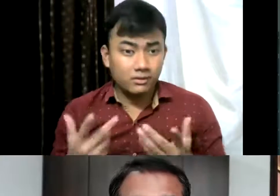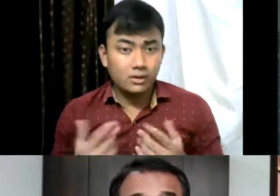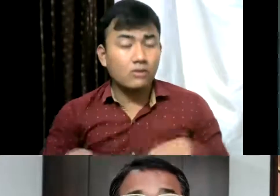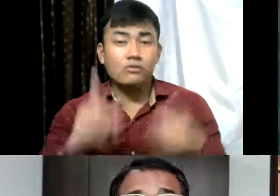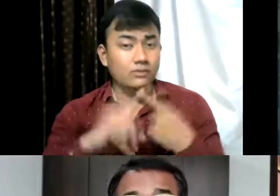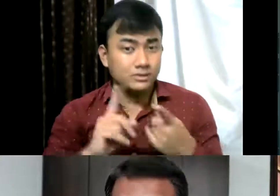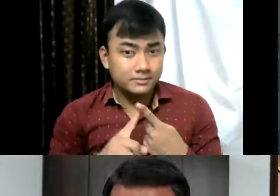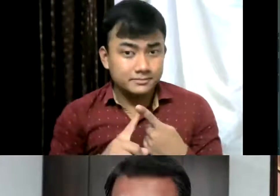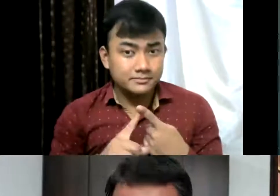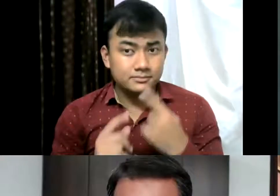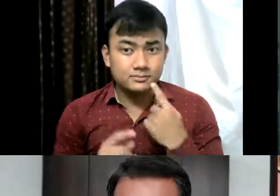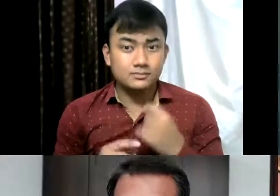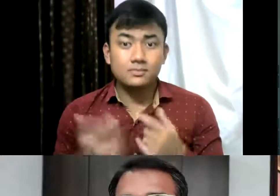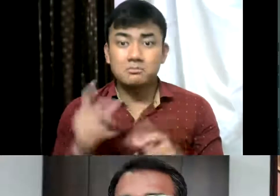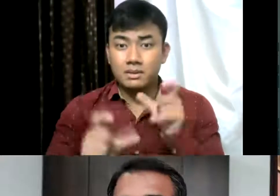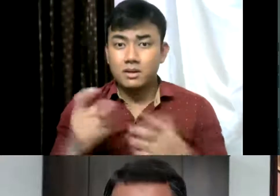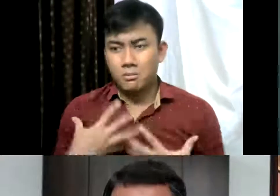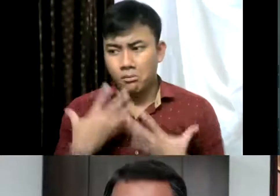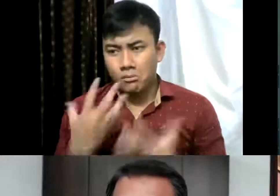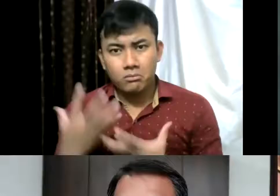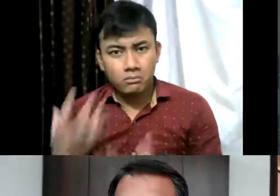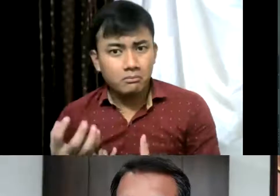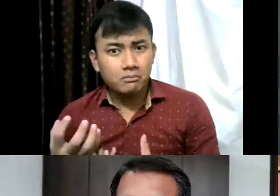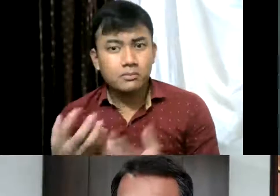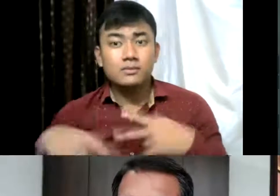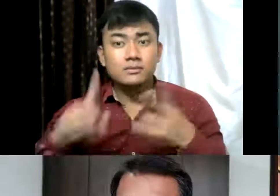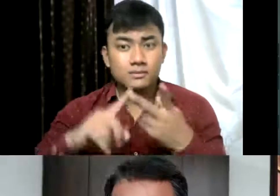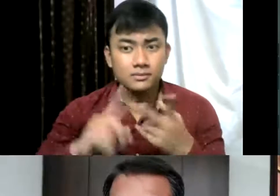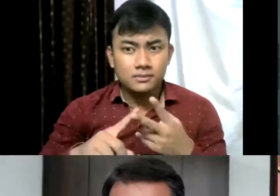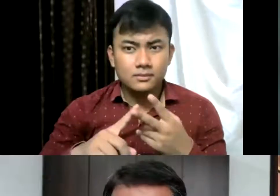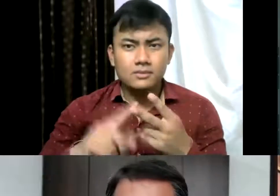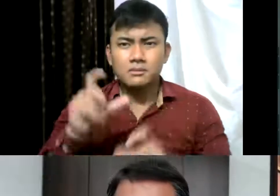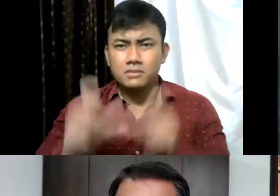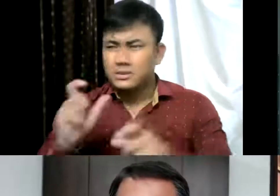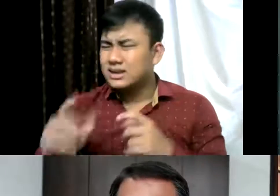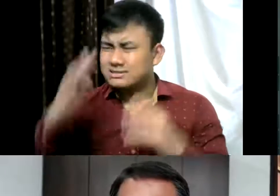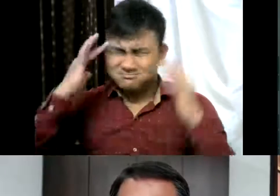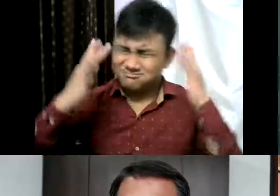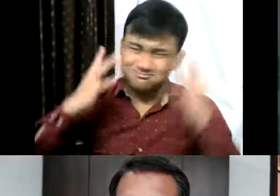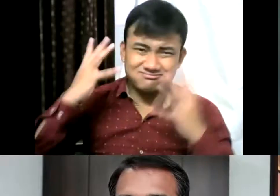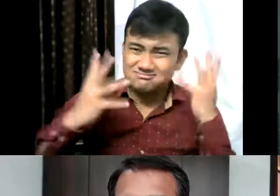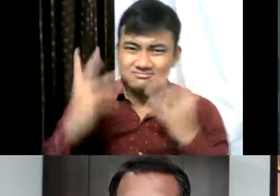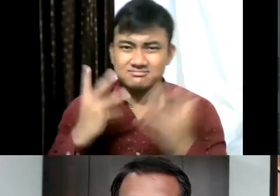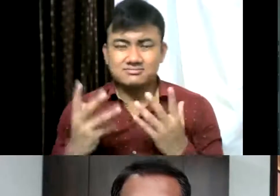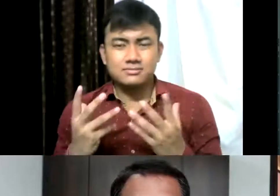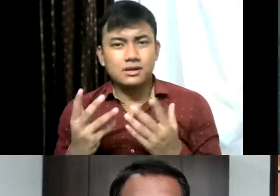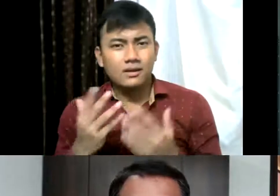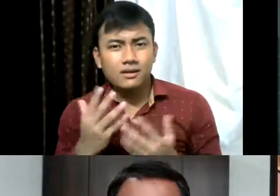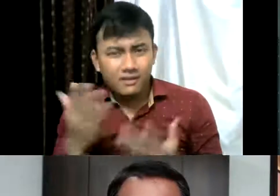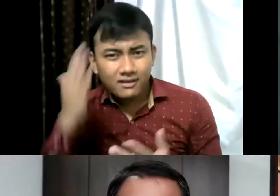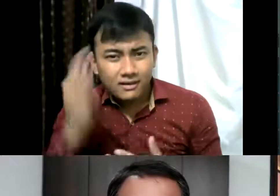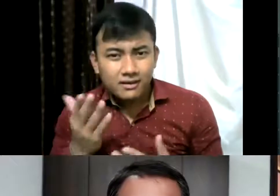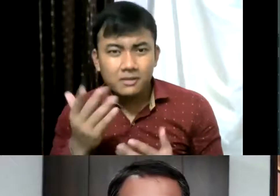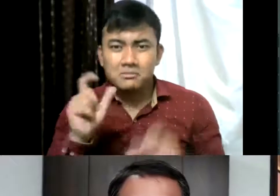one, desperation. Number two, a lot of frustration, because, you know, while